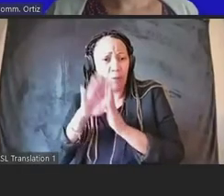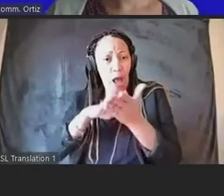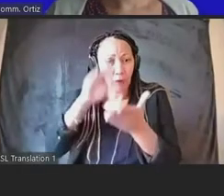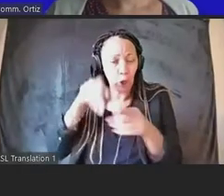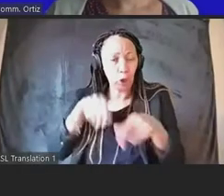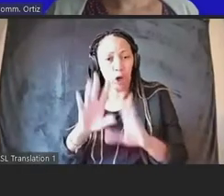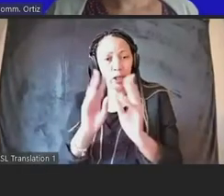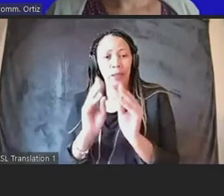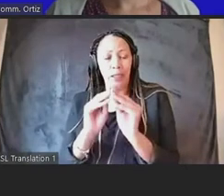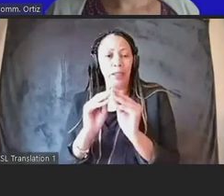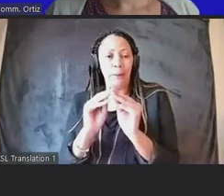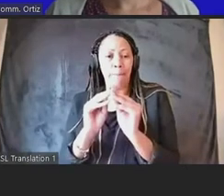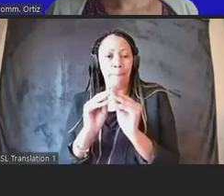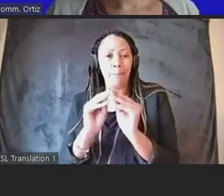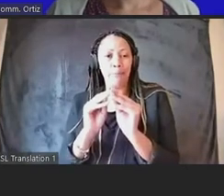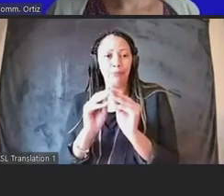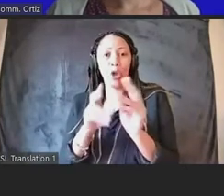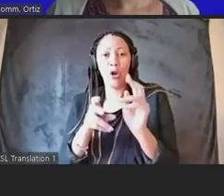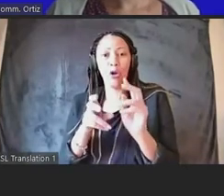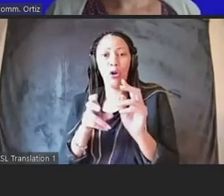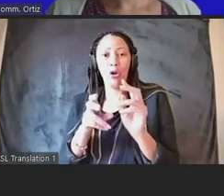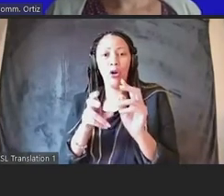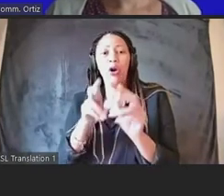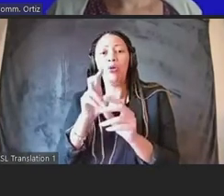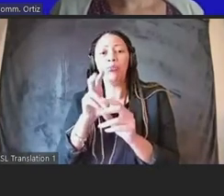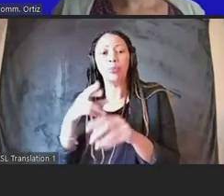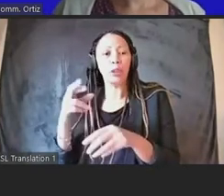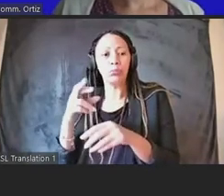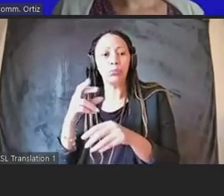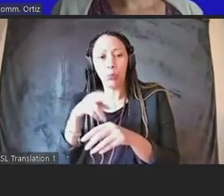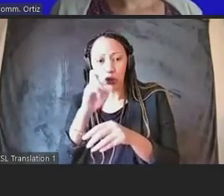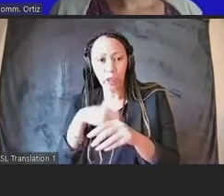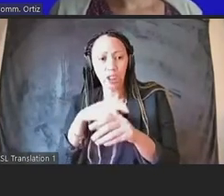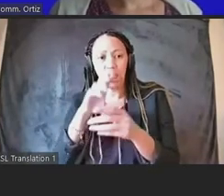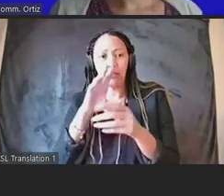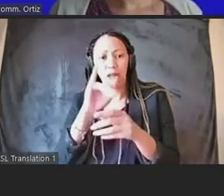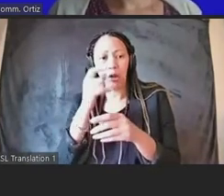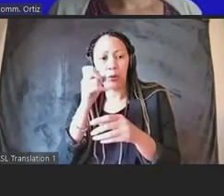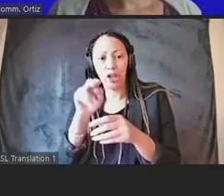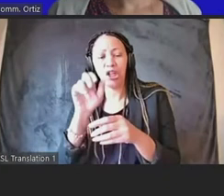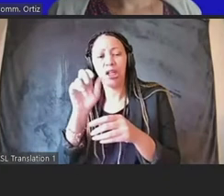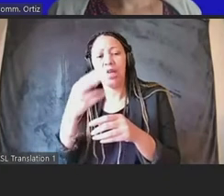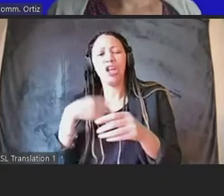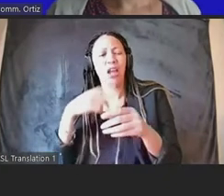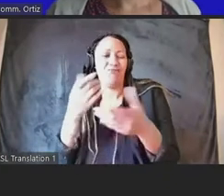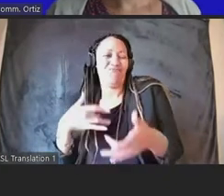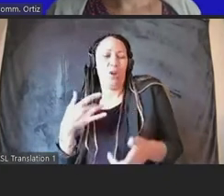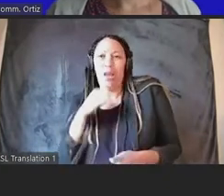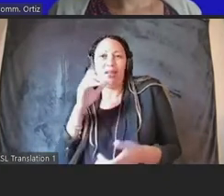meetings that a restricted declaration they felt was not adhered to, so they felt burned by that. So I can understand their